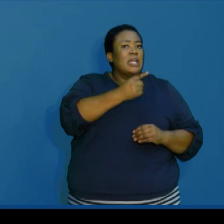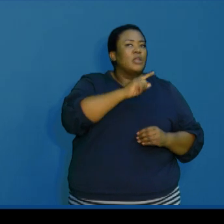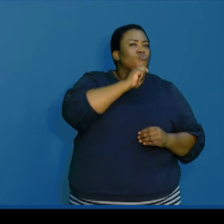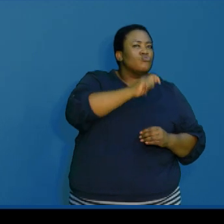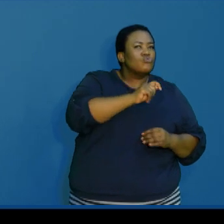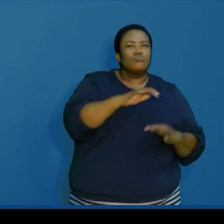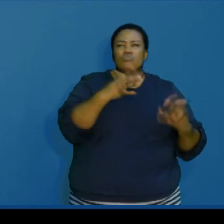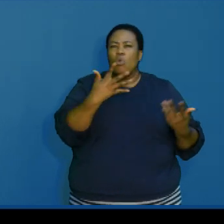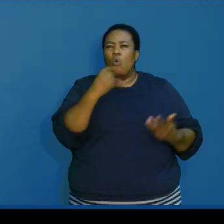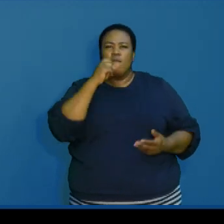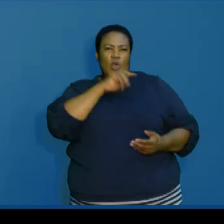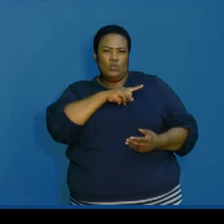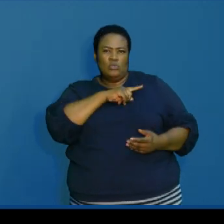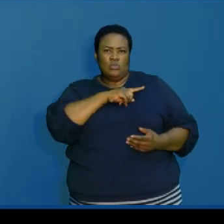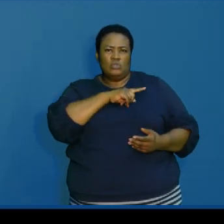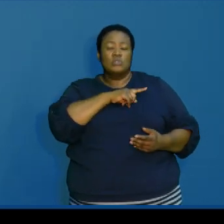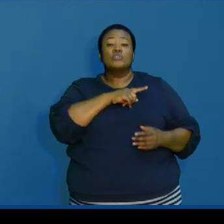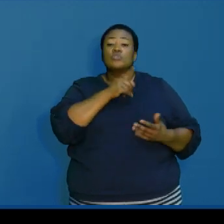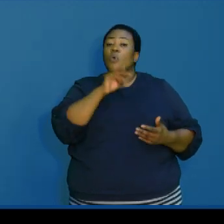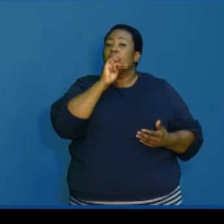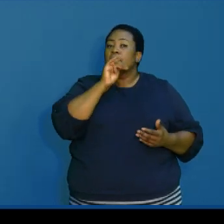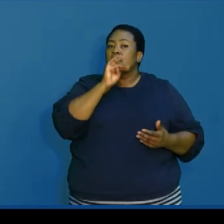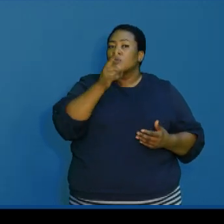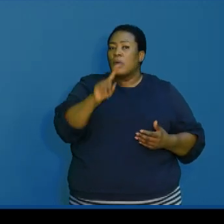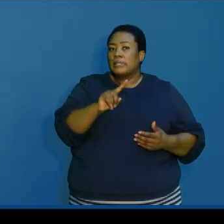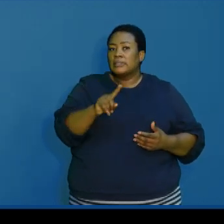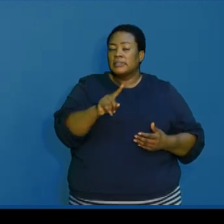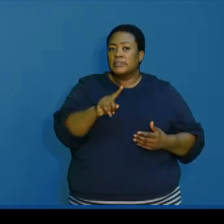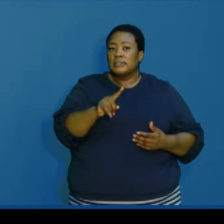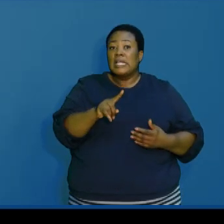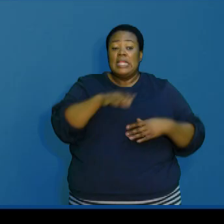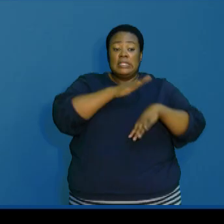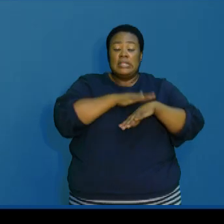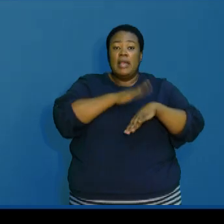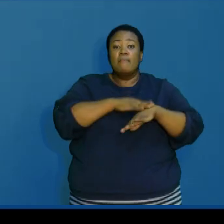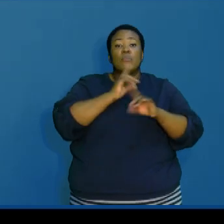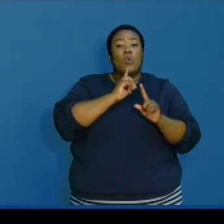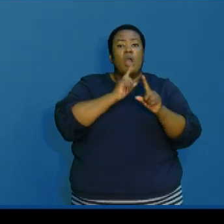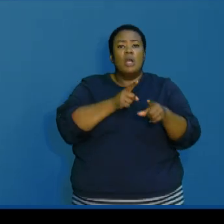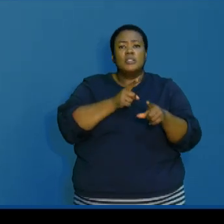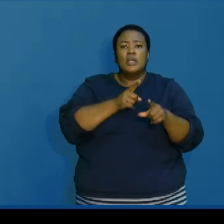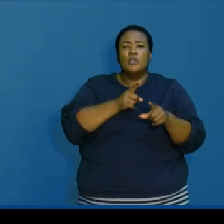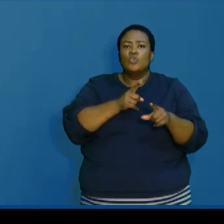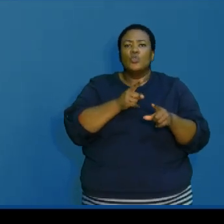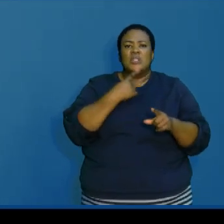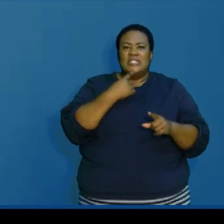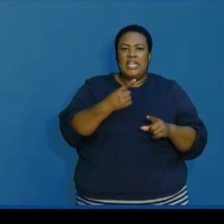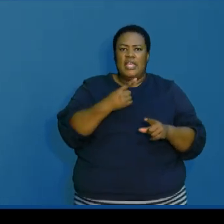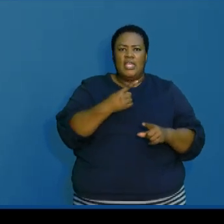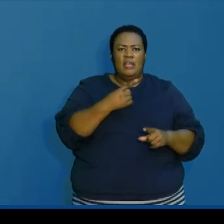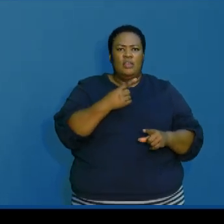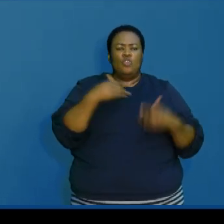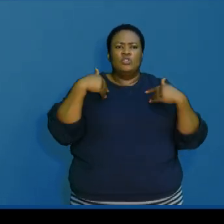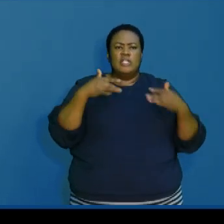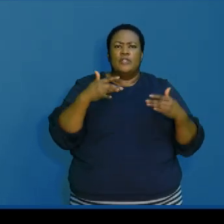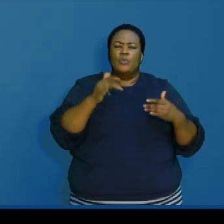this statement is false. What this means is that you do not, when you respond to the question, start with the word false or